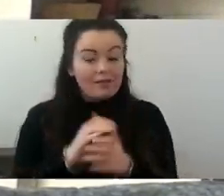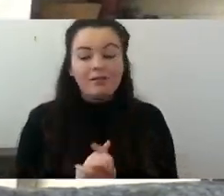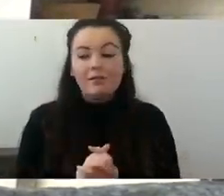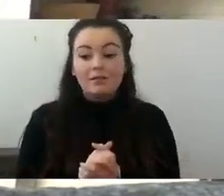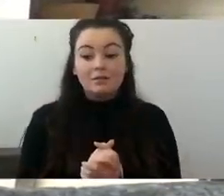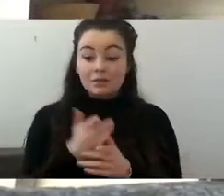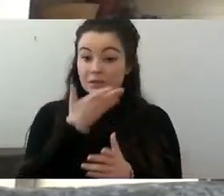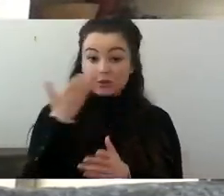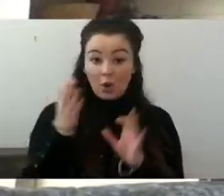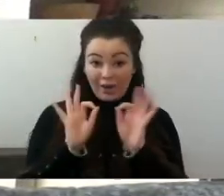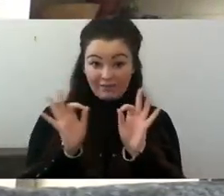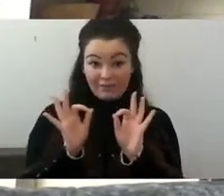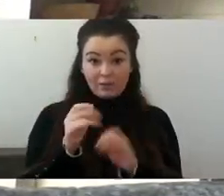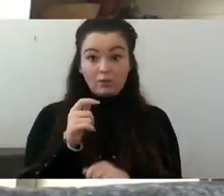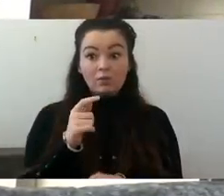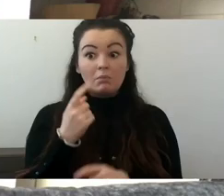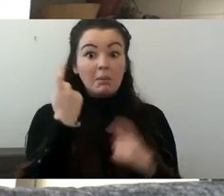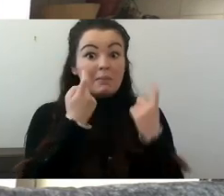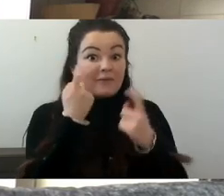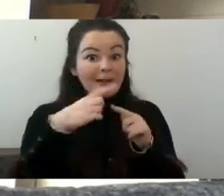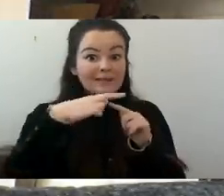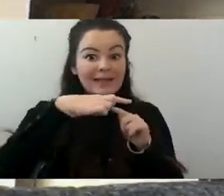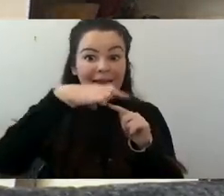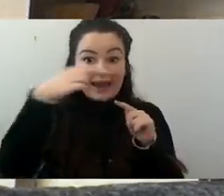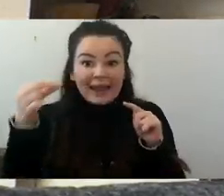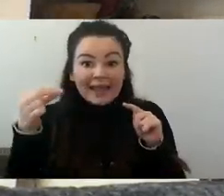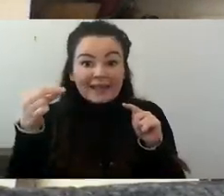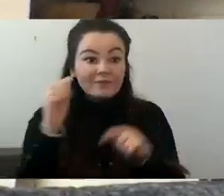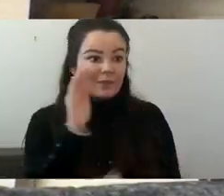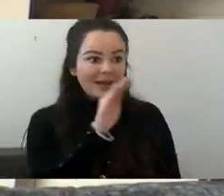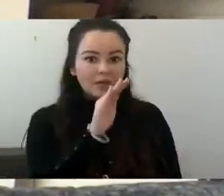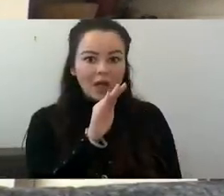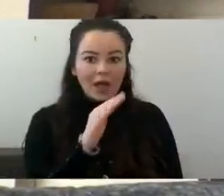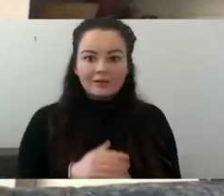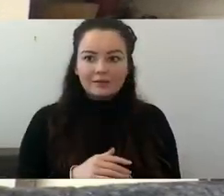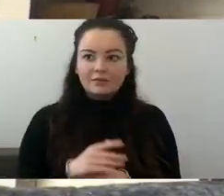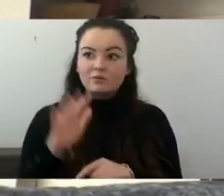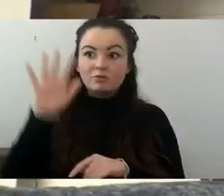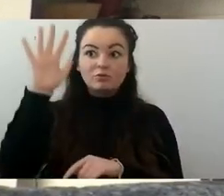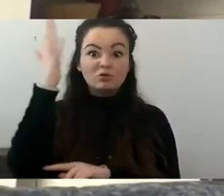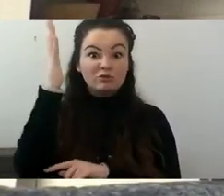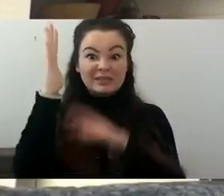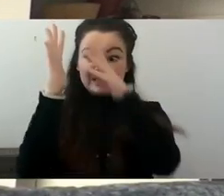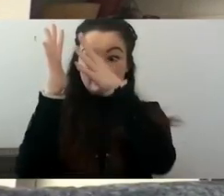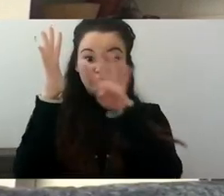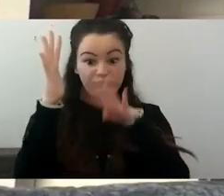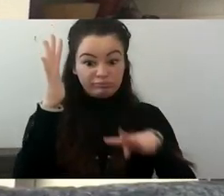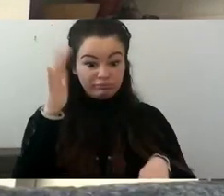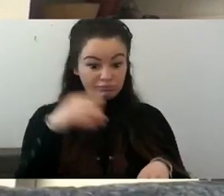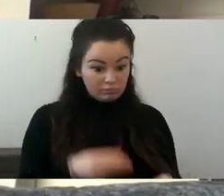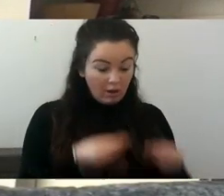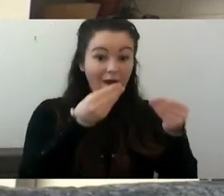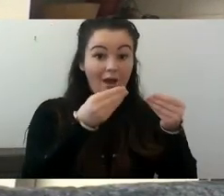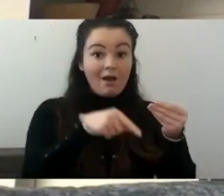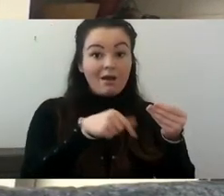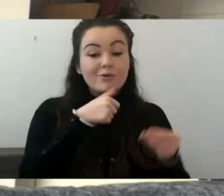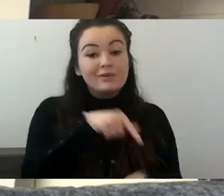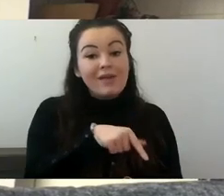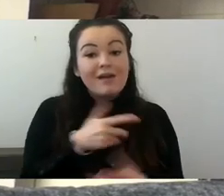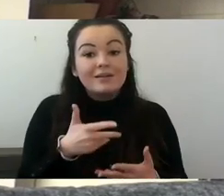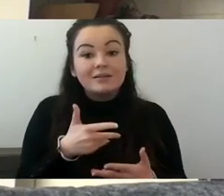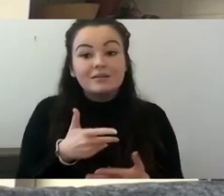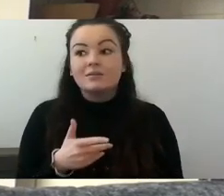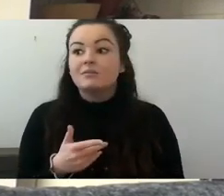can use, you can get some leaves from outside. So some dead leaves will work nicely.